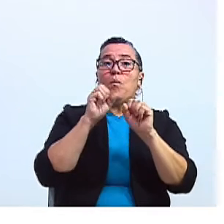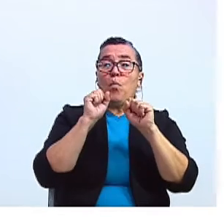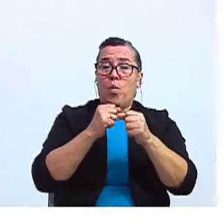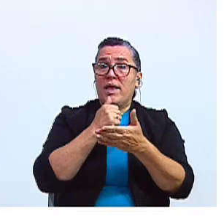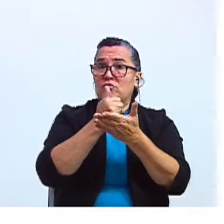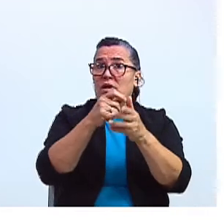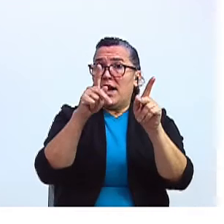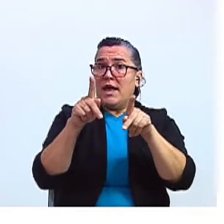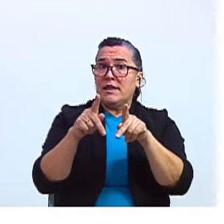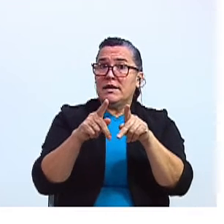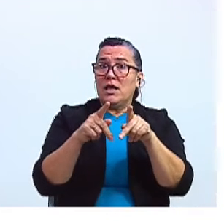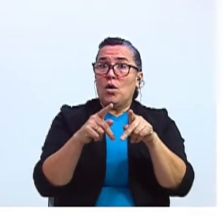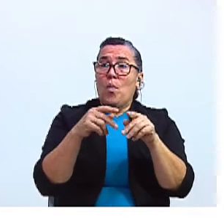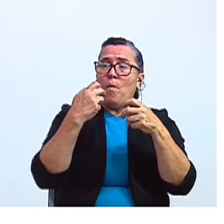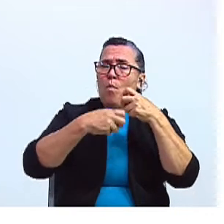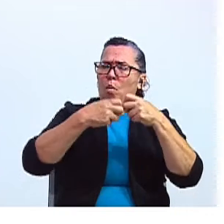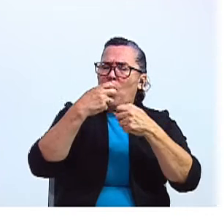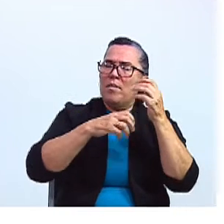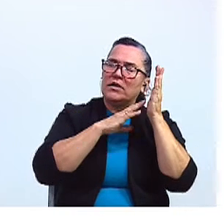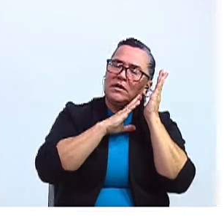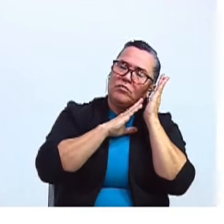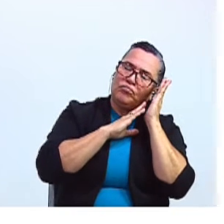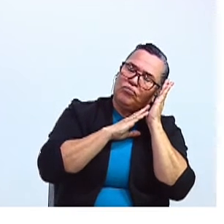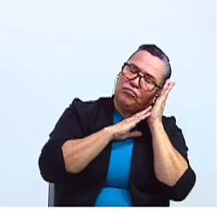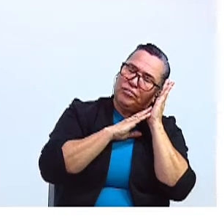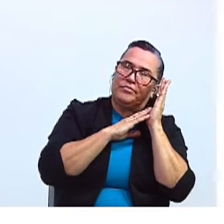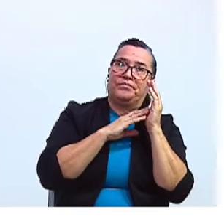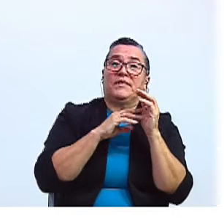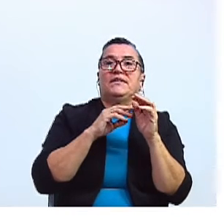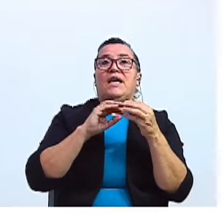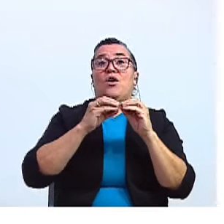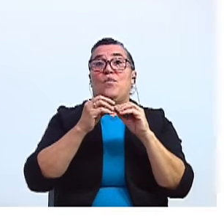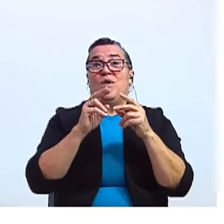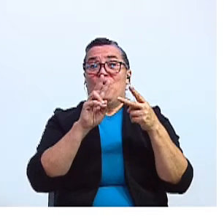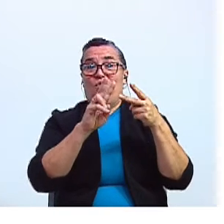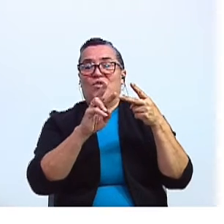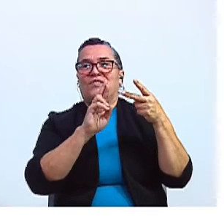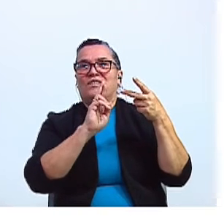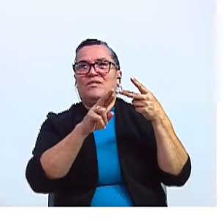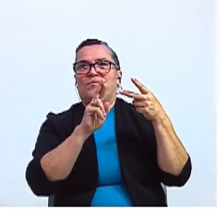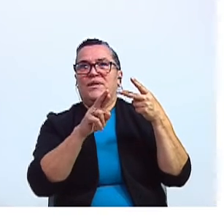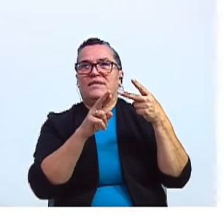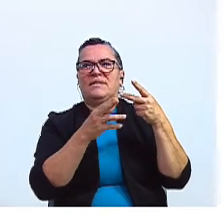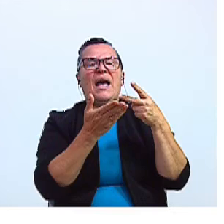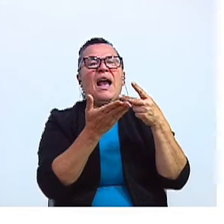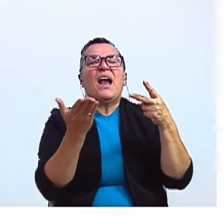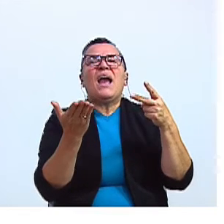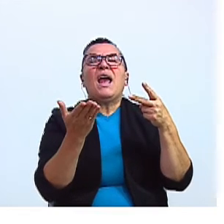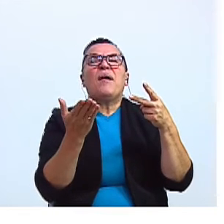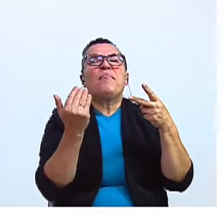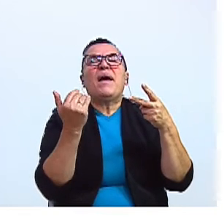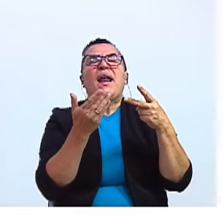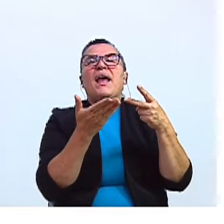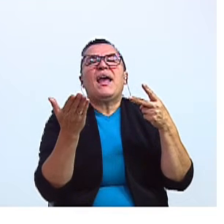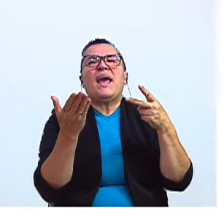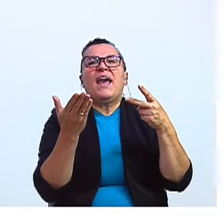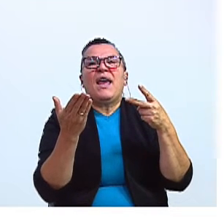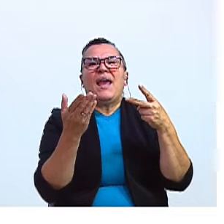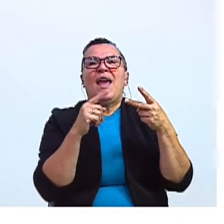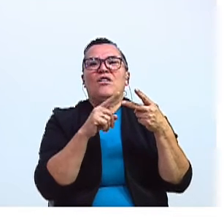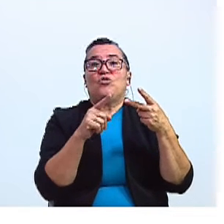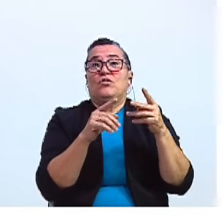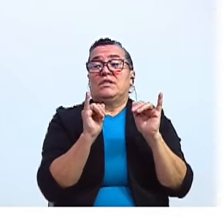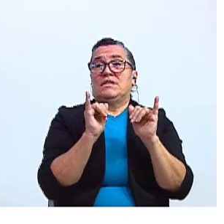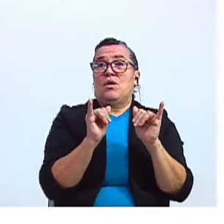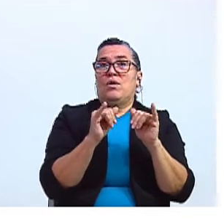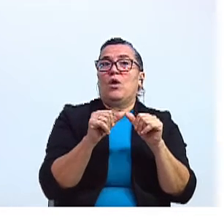So here we are answering question number 2. Remember that it was, what is it for? Okay? So I'm